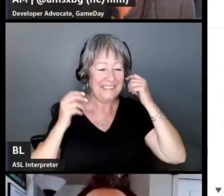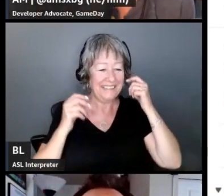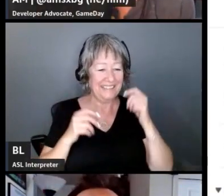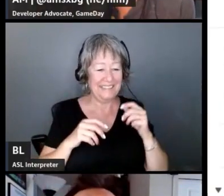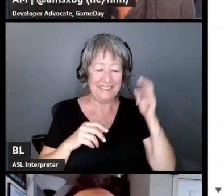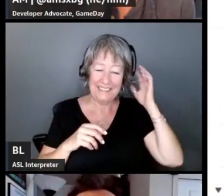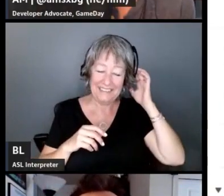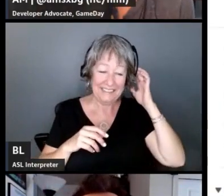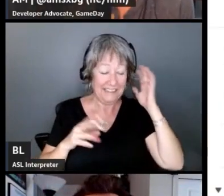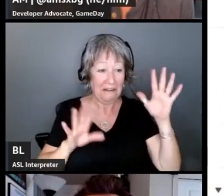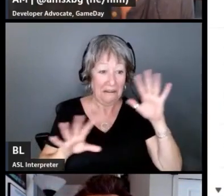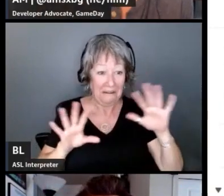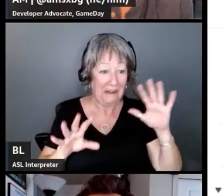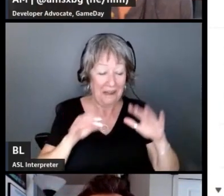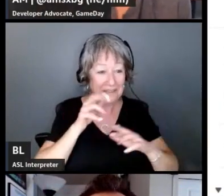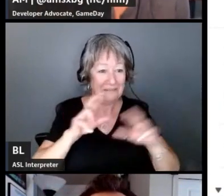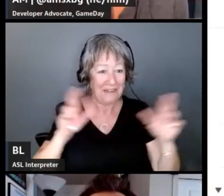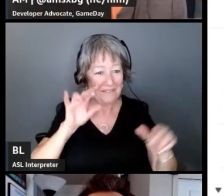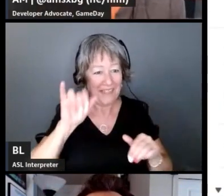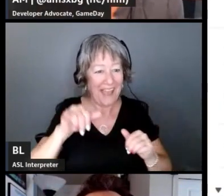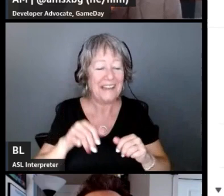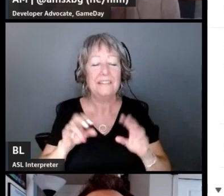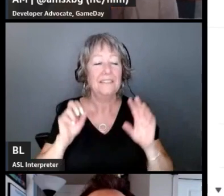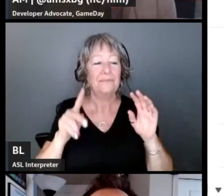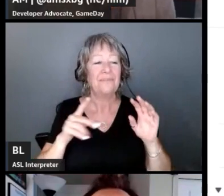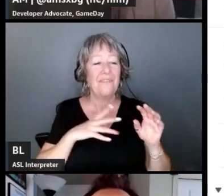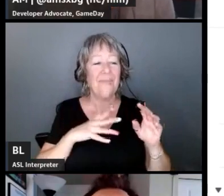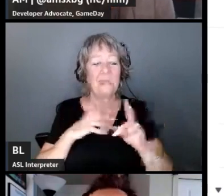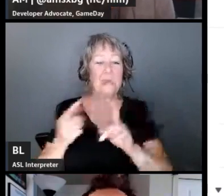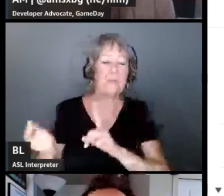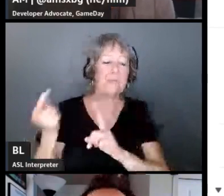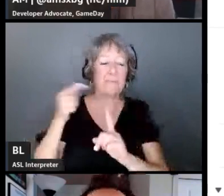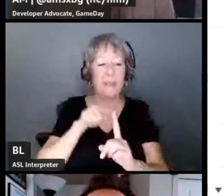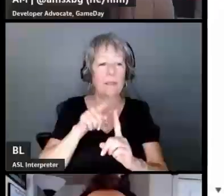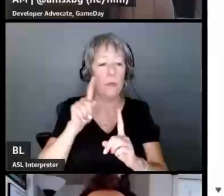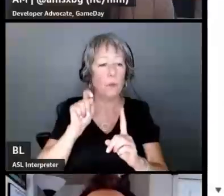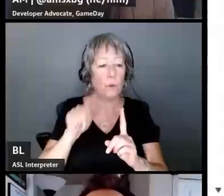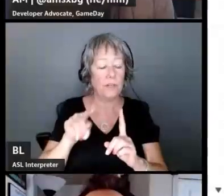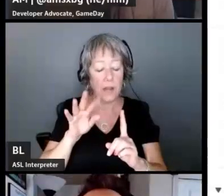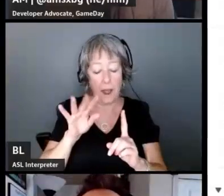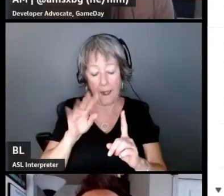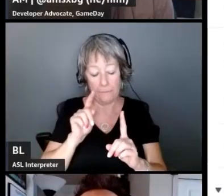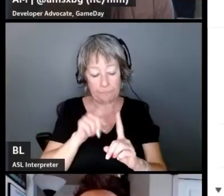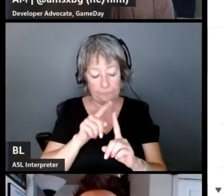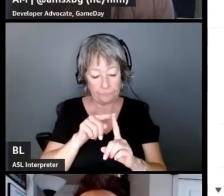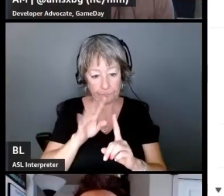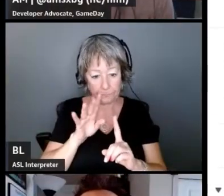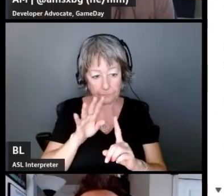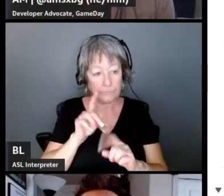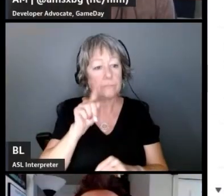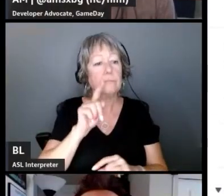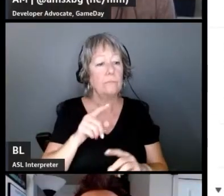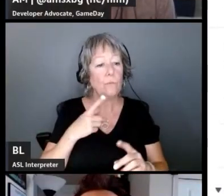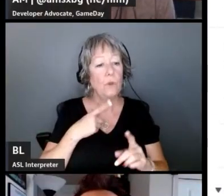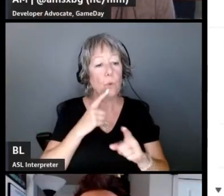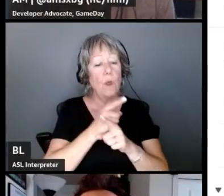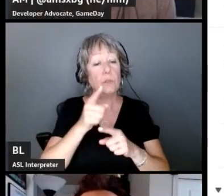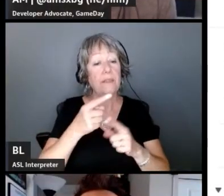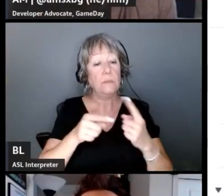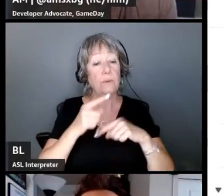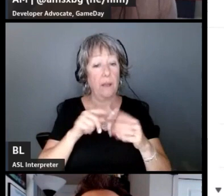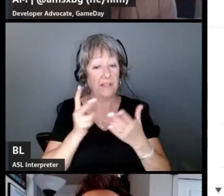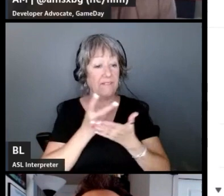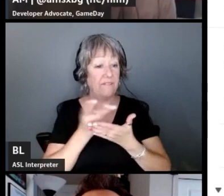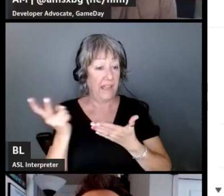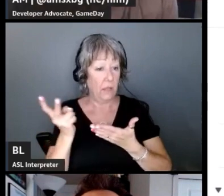that. But no, back to the question there, right? Is these would have come not only as failed, and that's